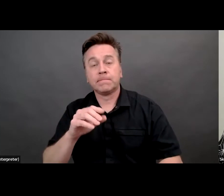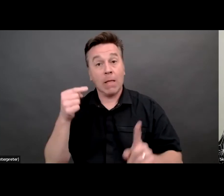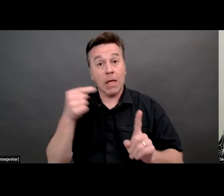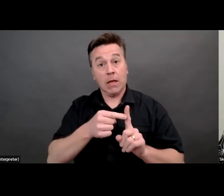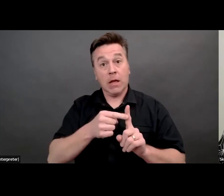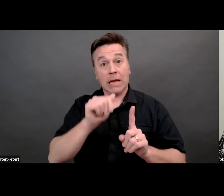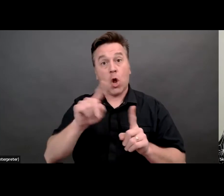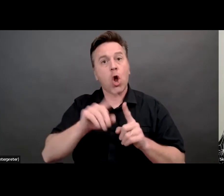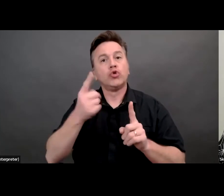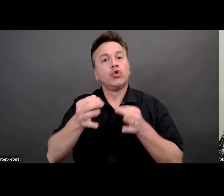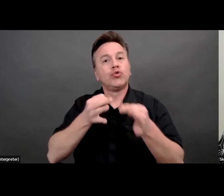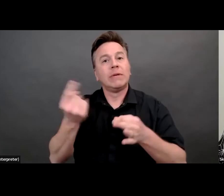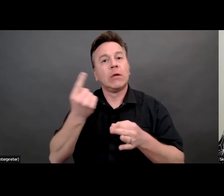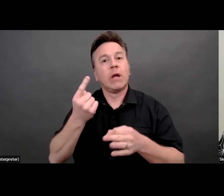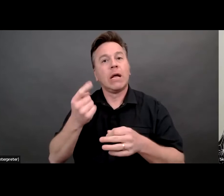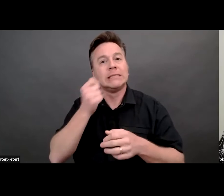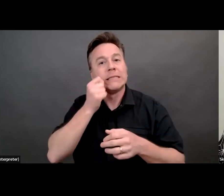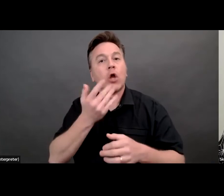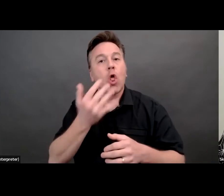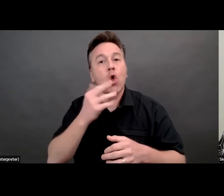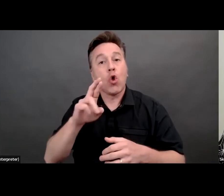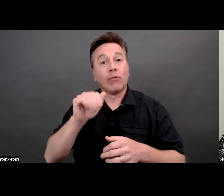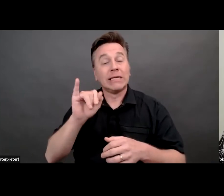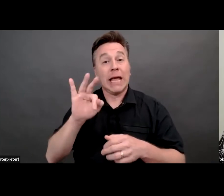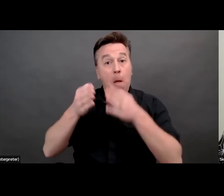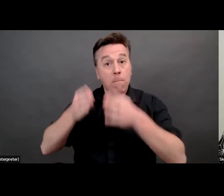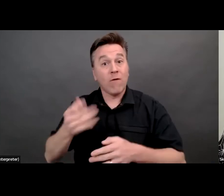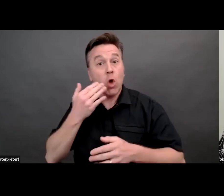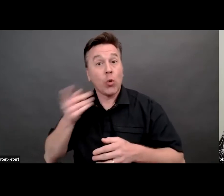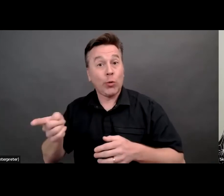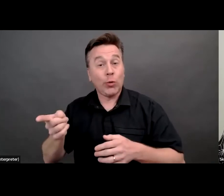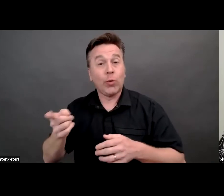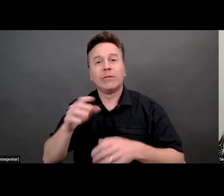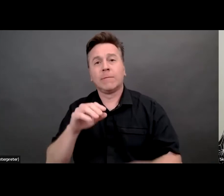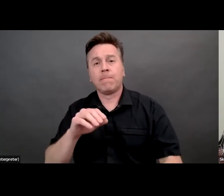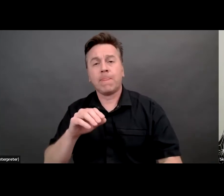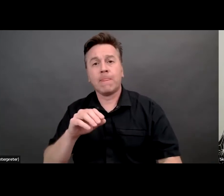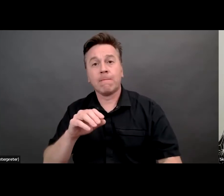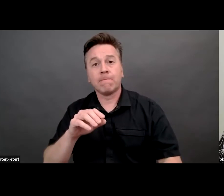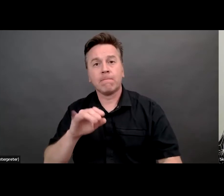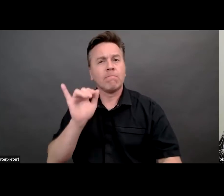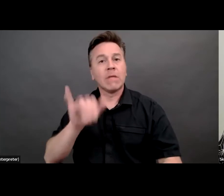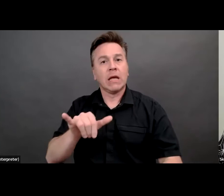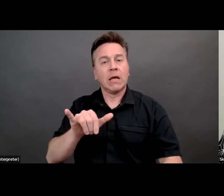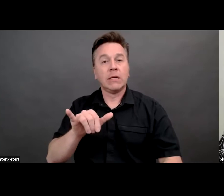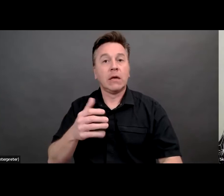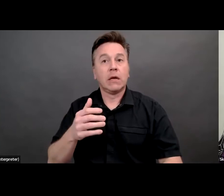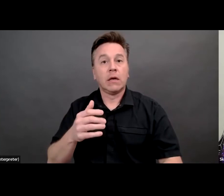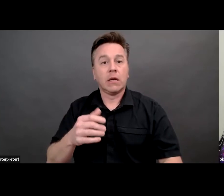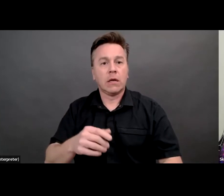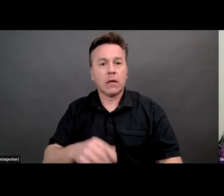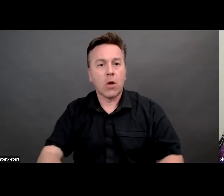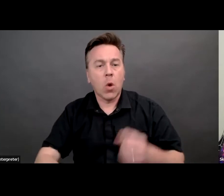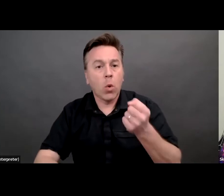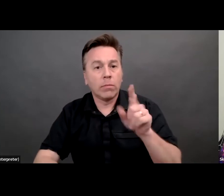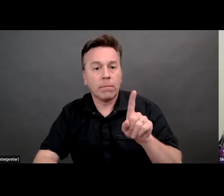to only describe somebody's skin color or race when they're a person of color. So in this, we just, oh wait, it